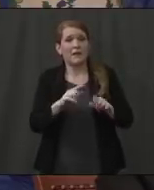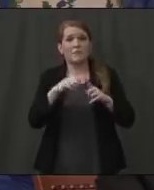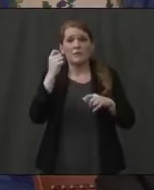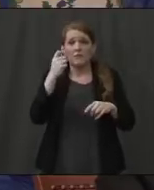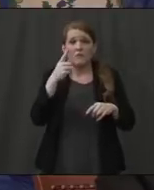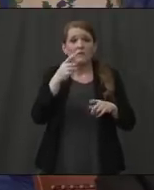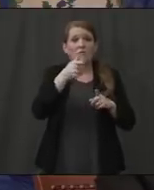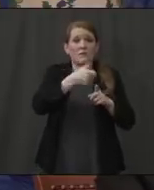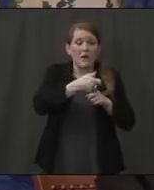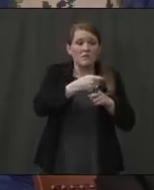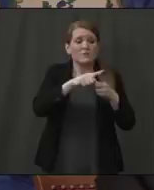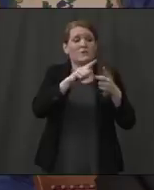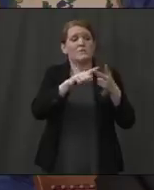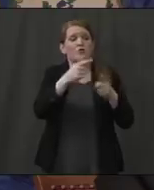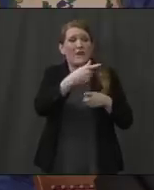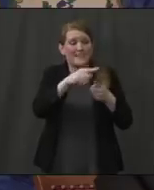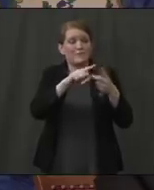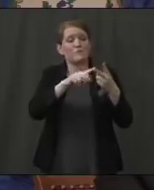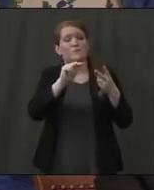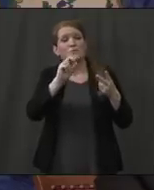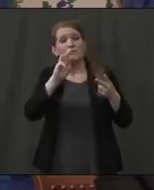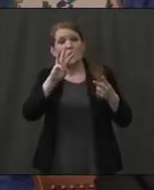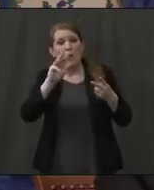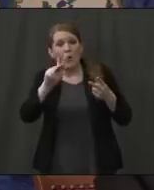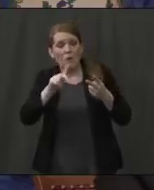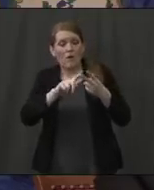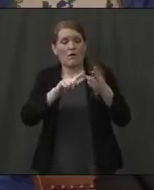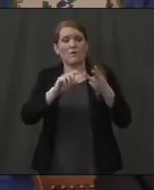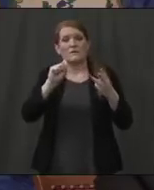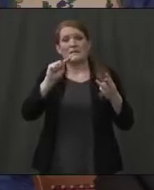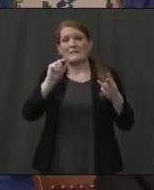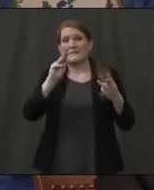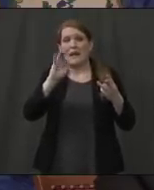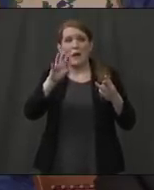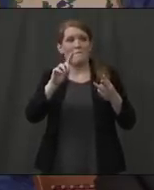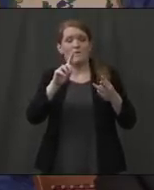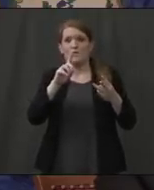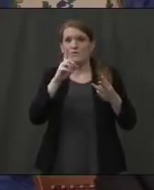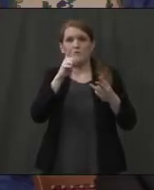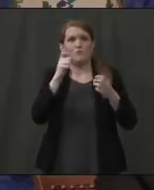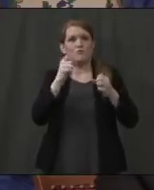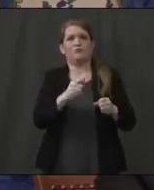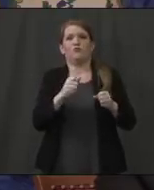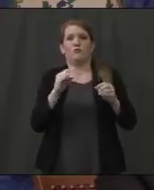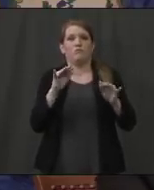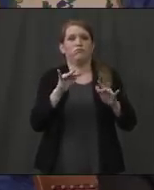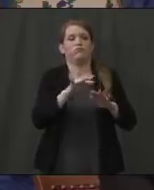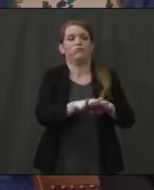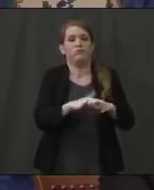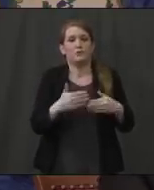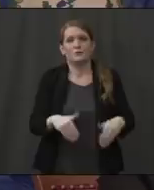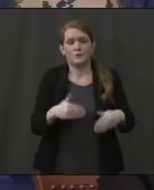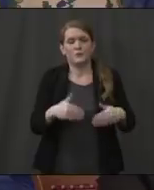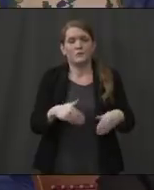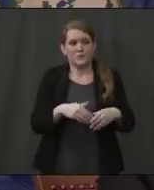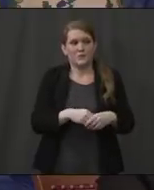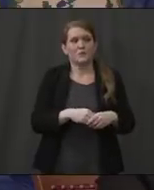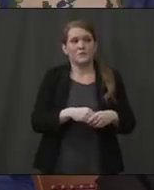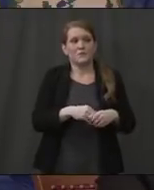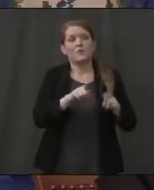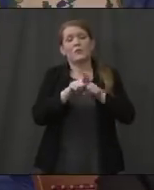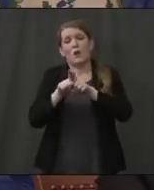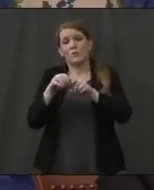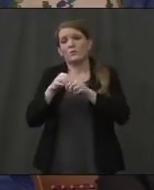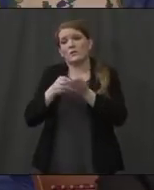Stanford are really on the front line. As Governor said, we also have a cohort in New Haven. About 155 of